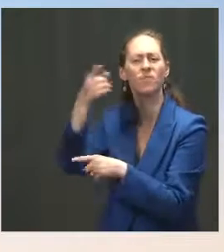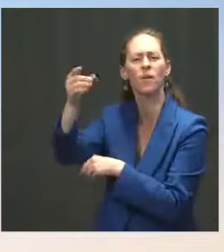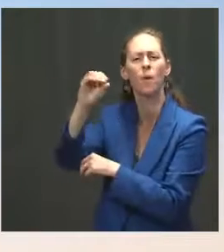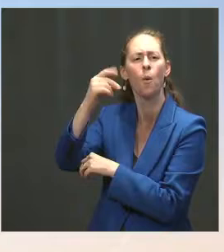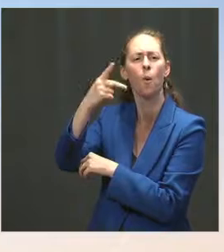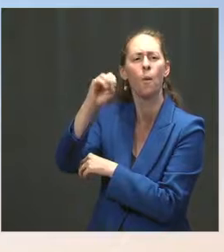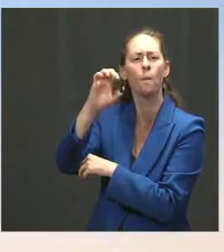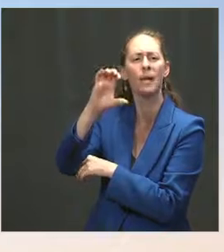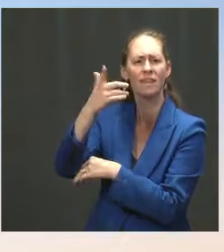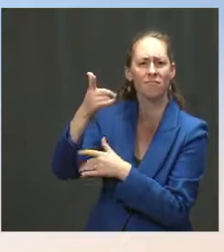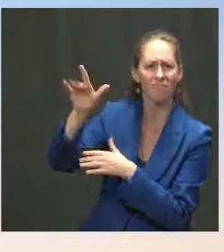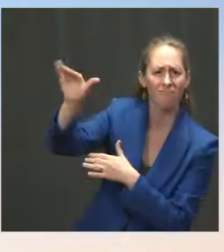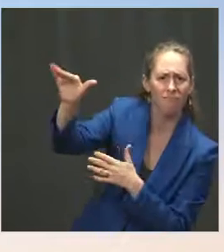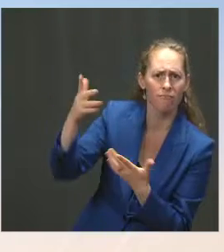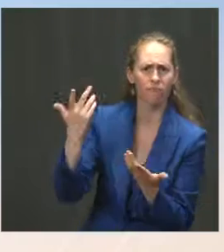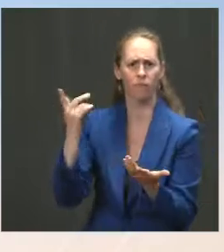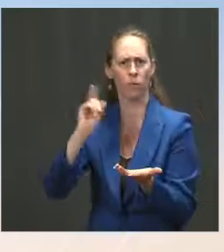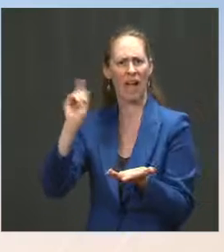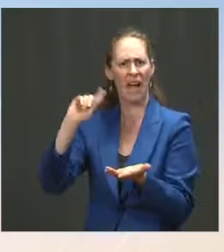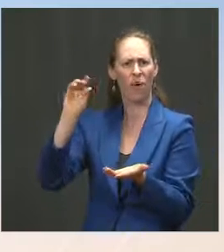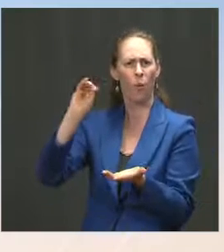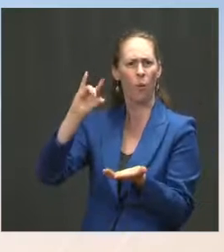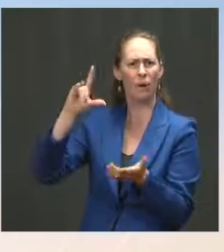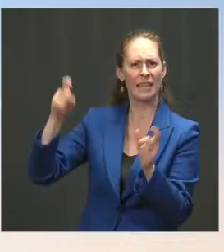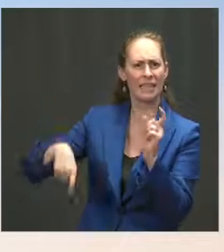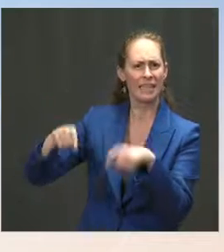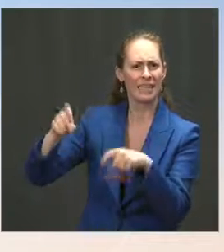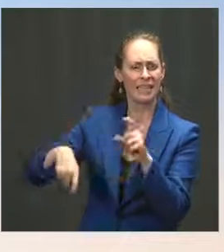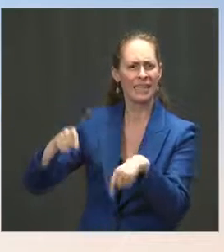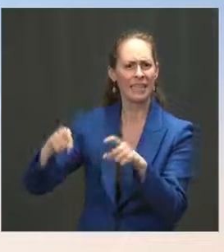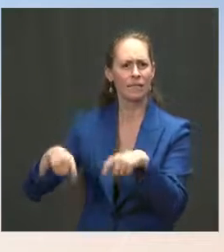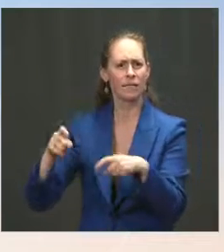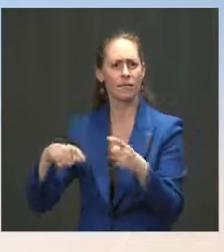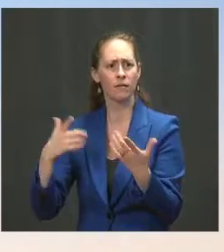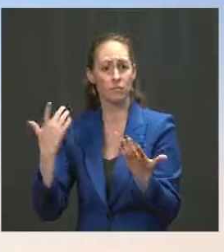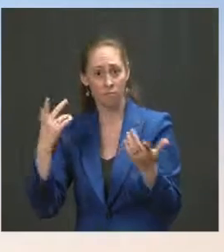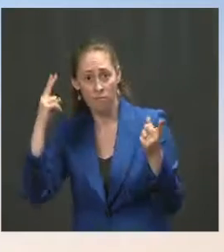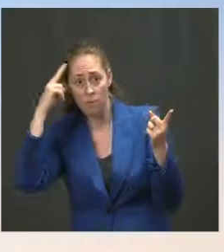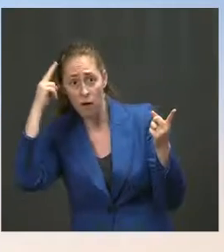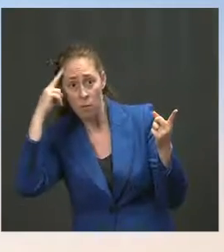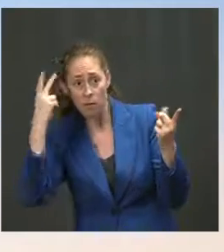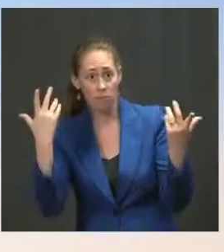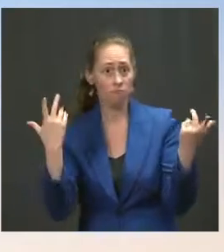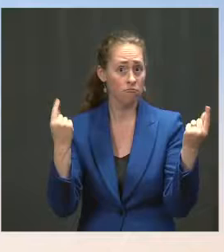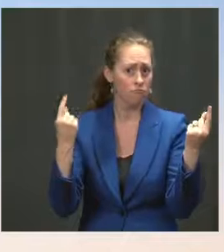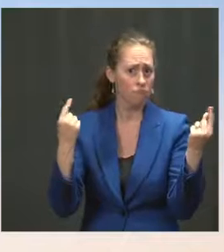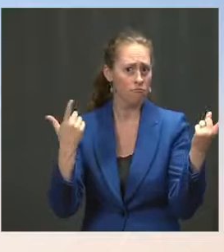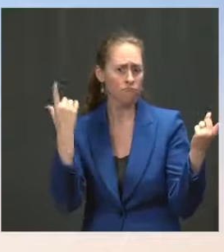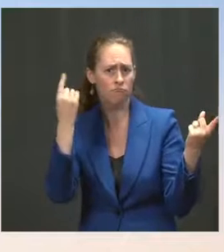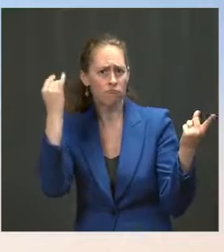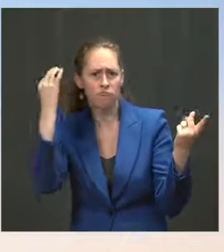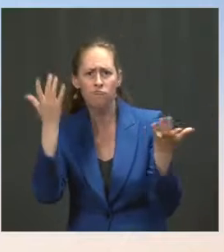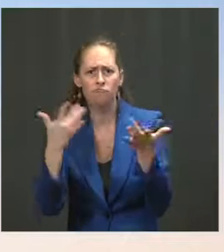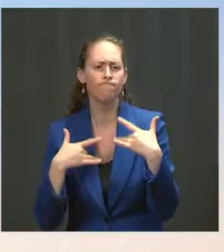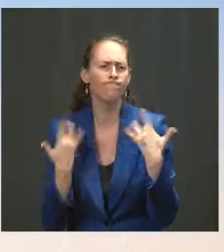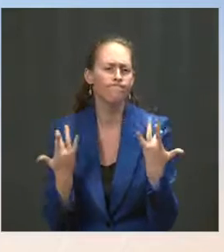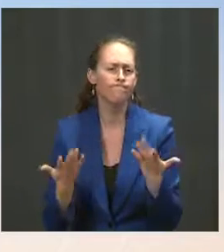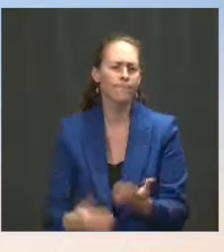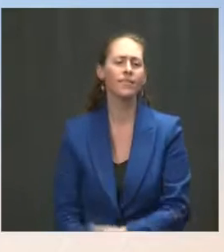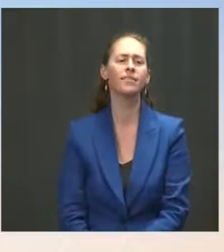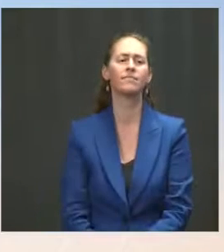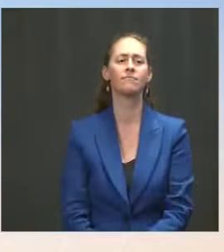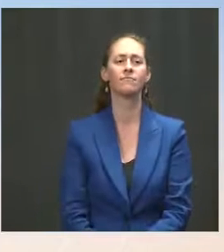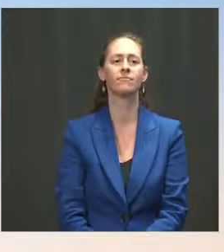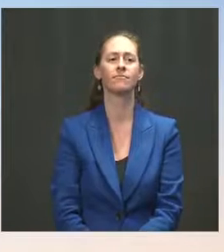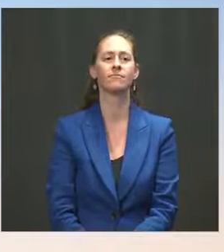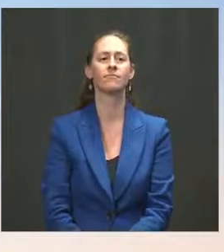response from Saudi Arabia about that request? Well, first I would say this is just an outreach that's just happening over the last couple of days,